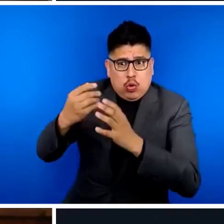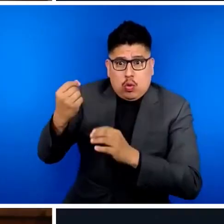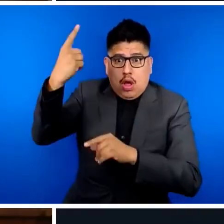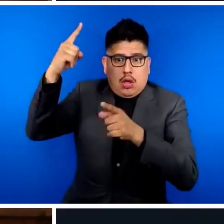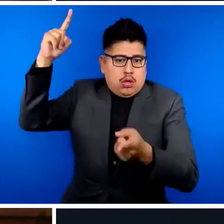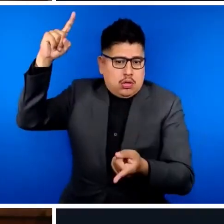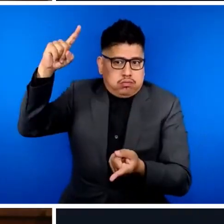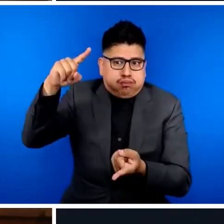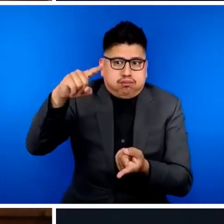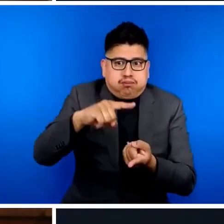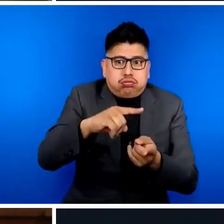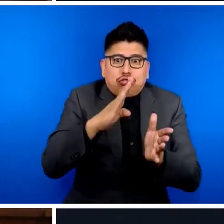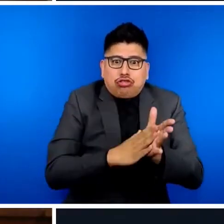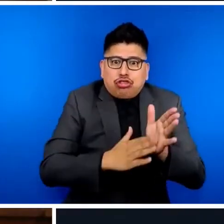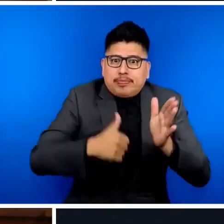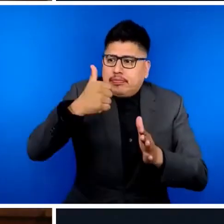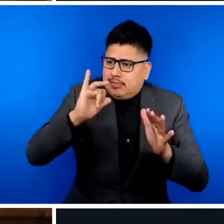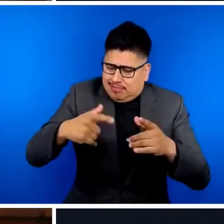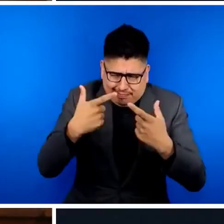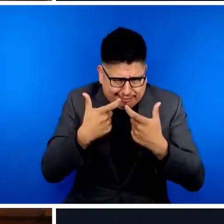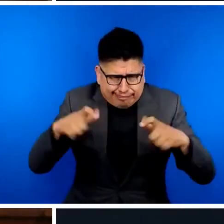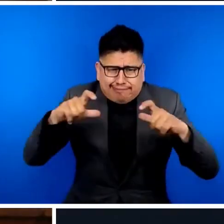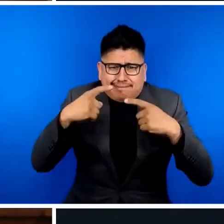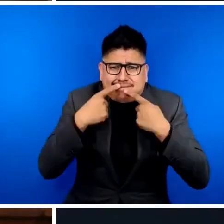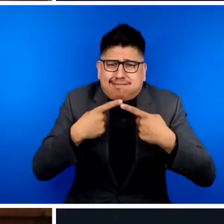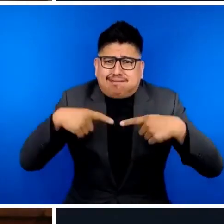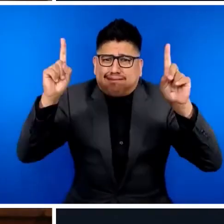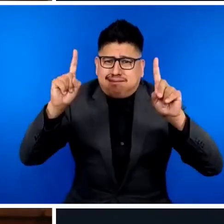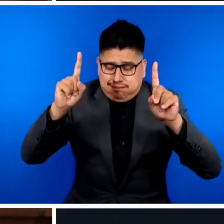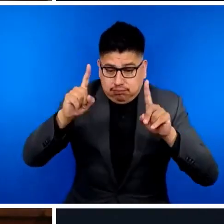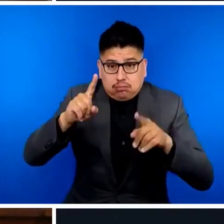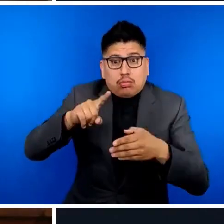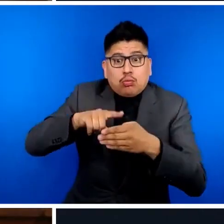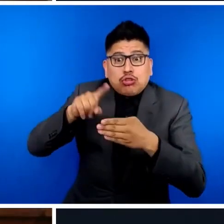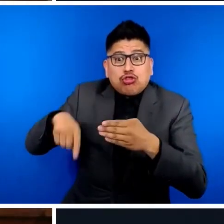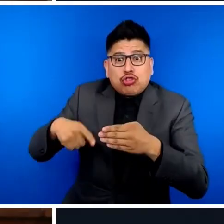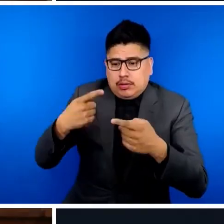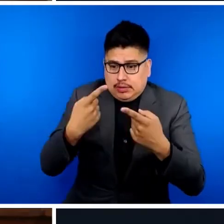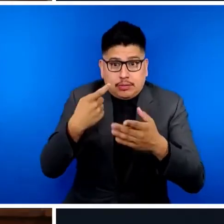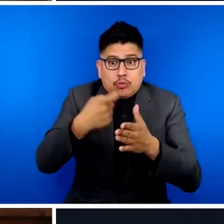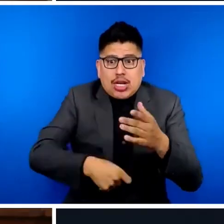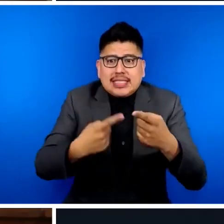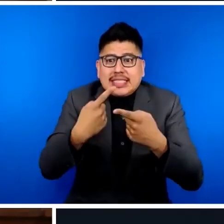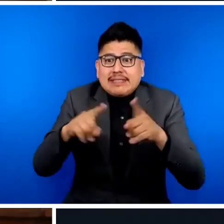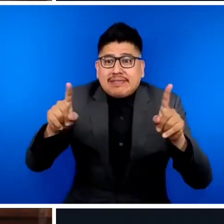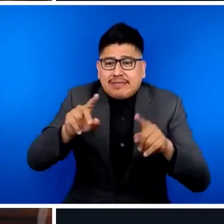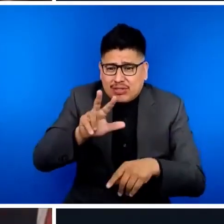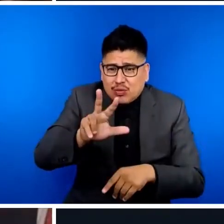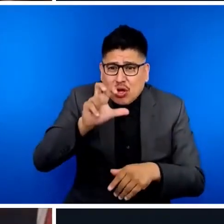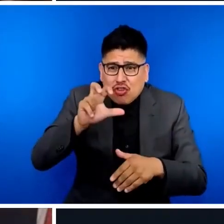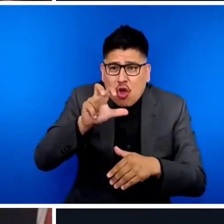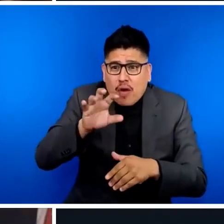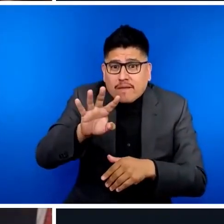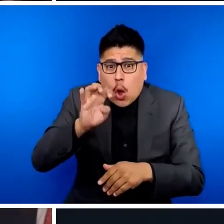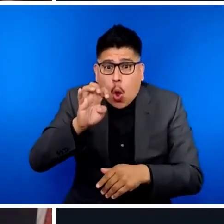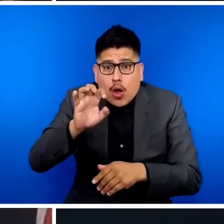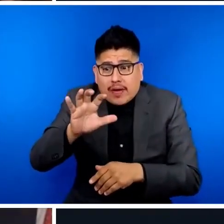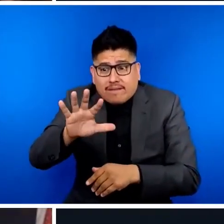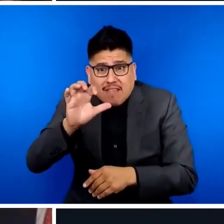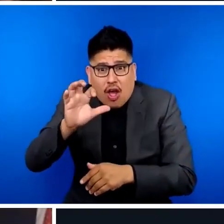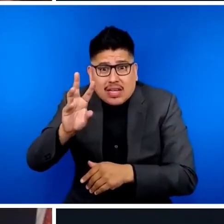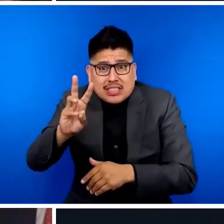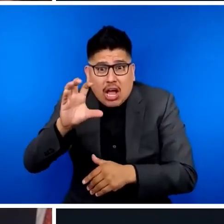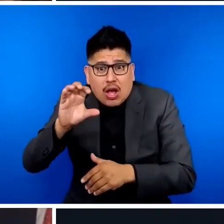achievement. The result is price differences of 300, 400, 500, 600% and more.